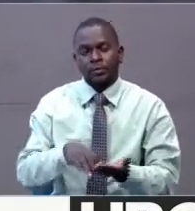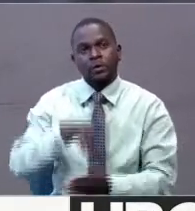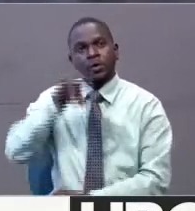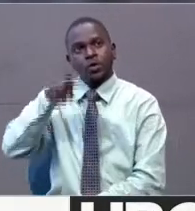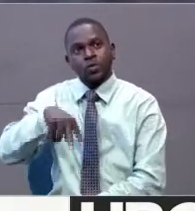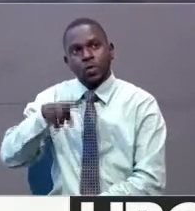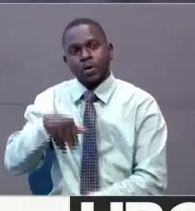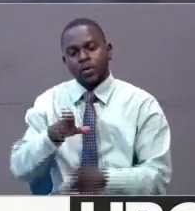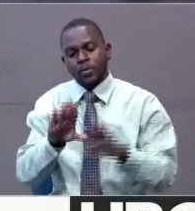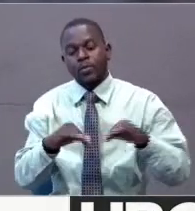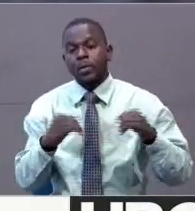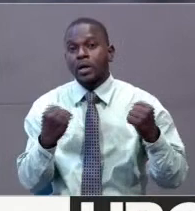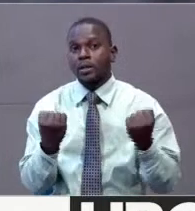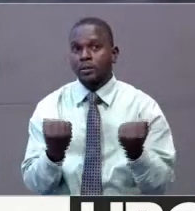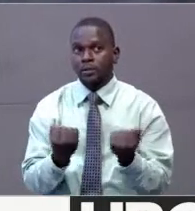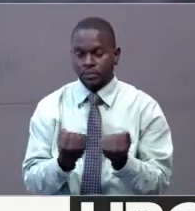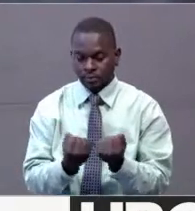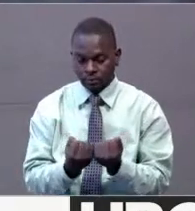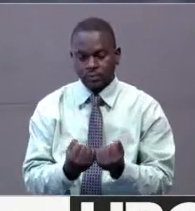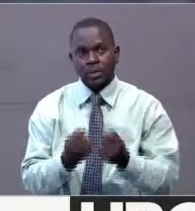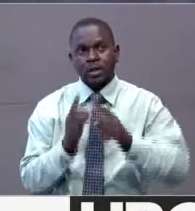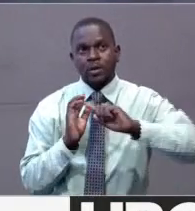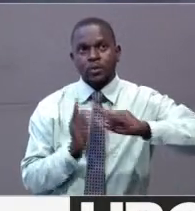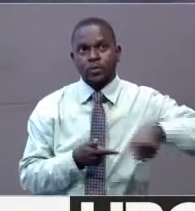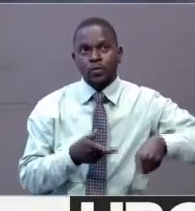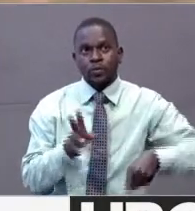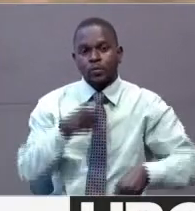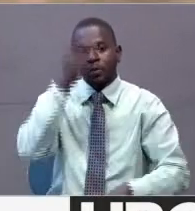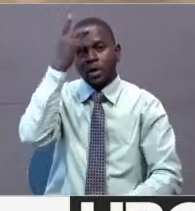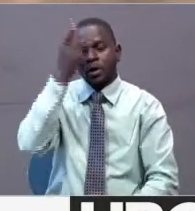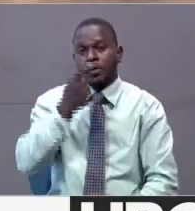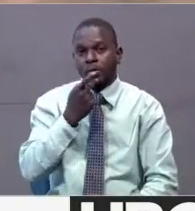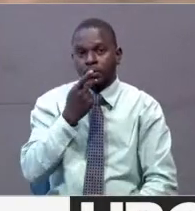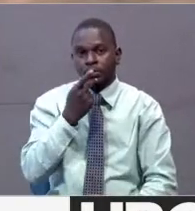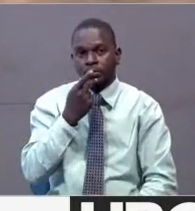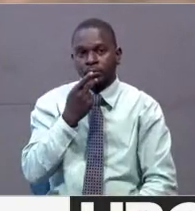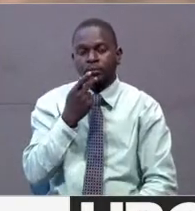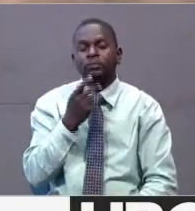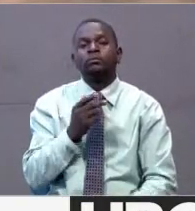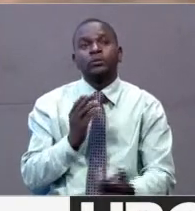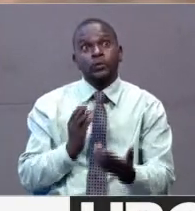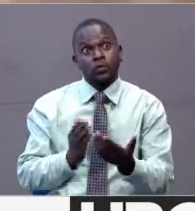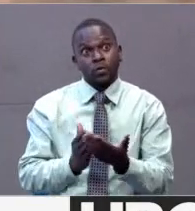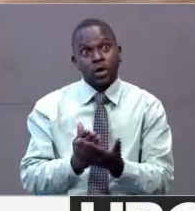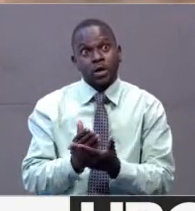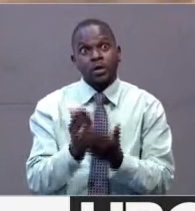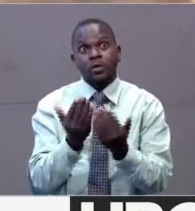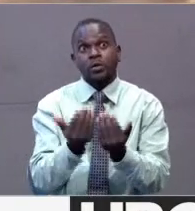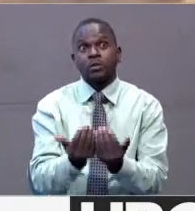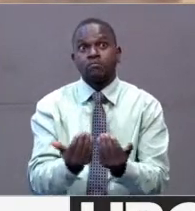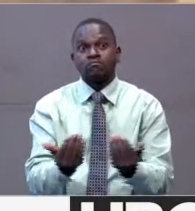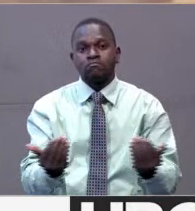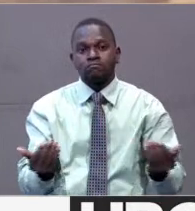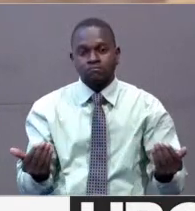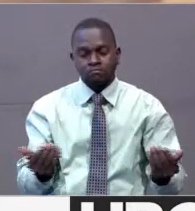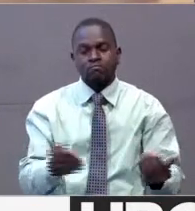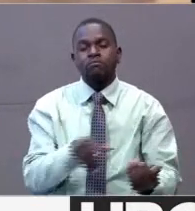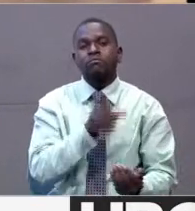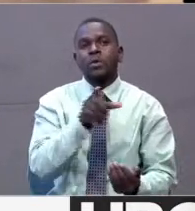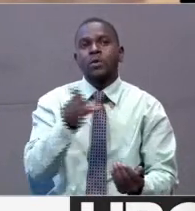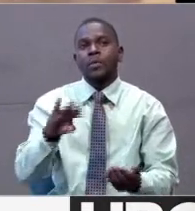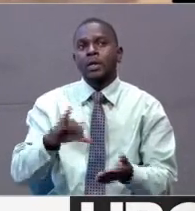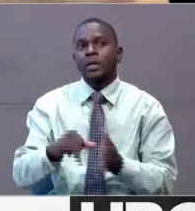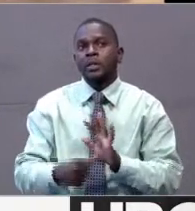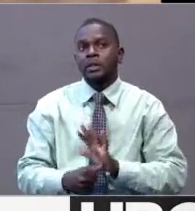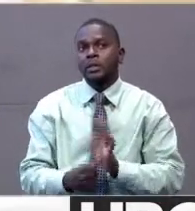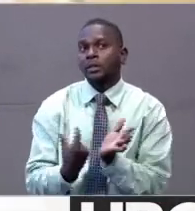Stigmatized by society and neglected by parents, the plight of children remains everyone's concern